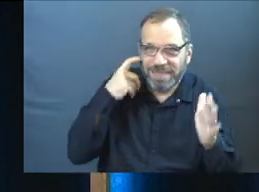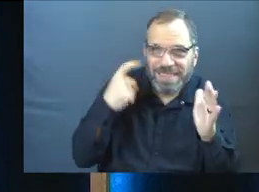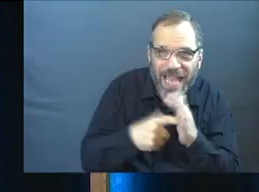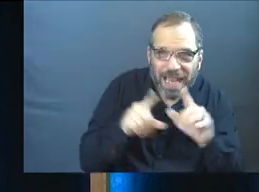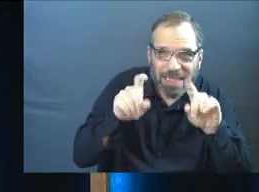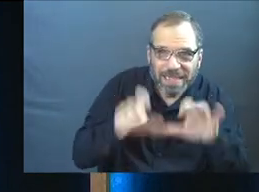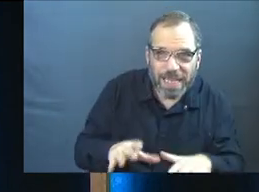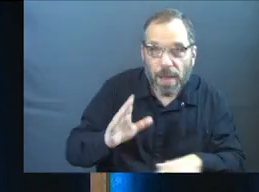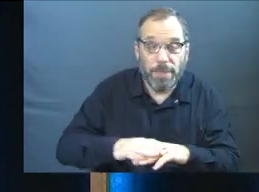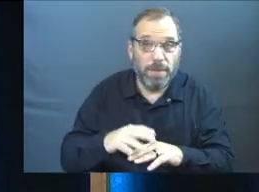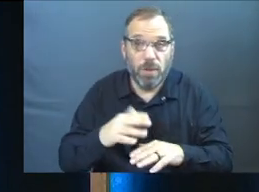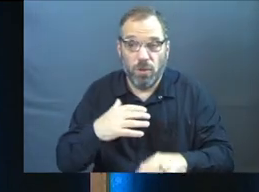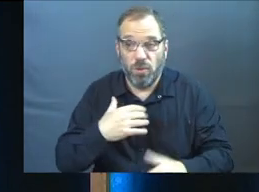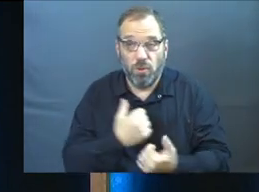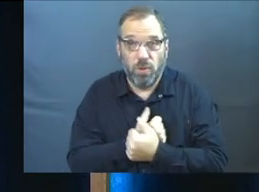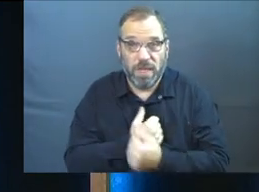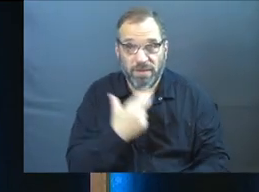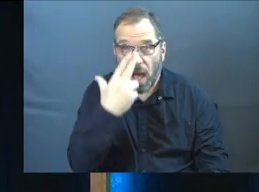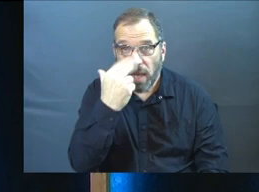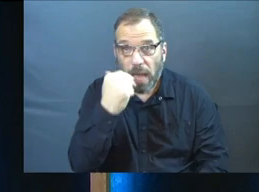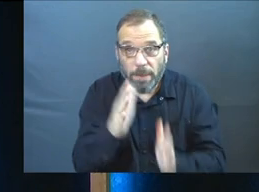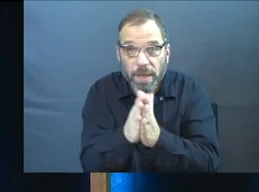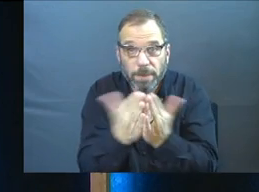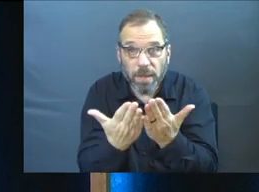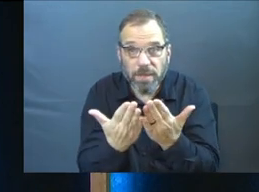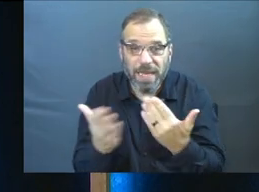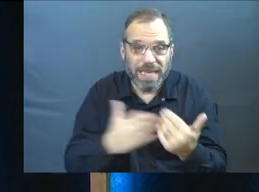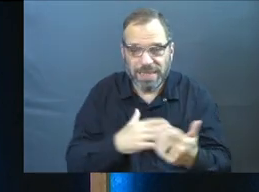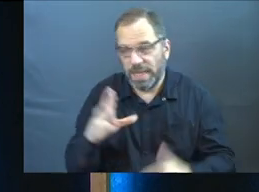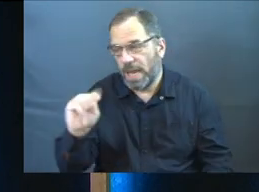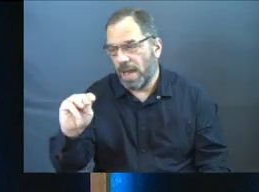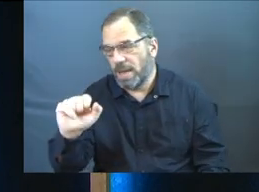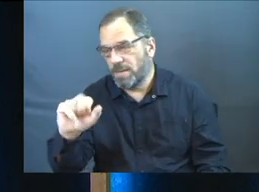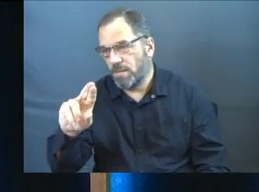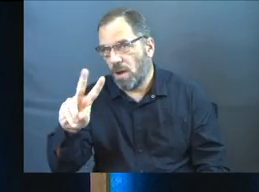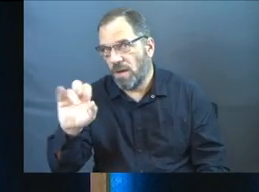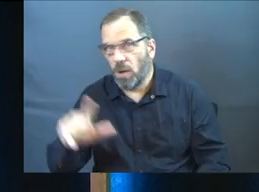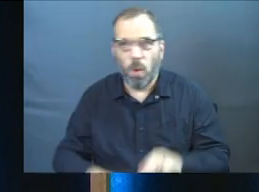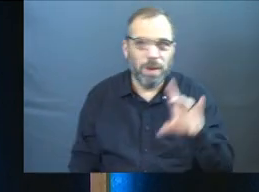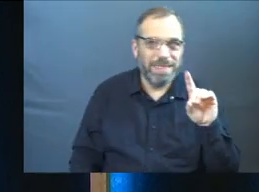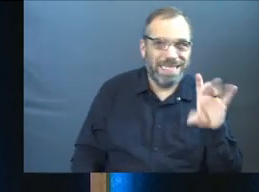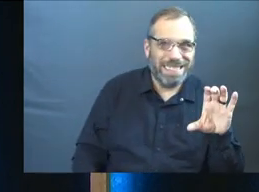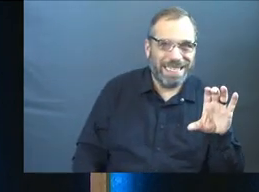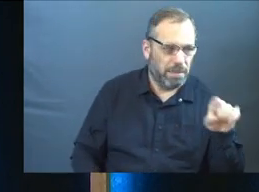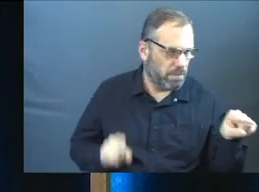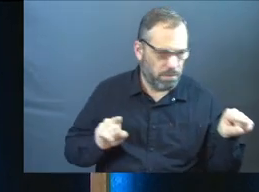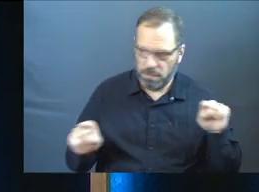maybe you're a comic book person like myself, and you're thinking it's either Marvel or DC.